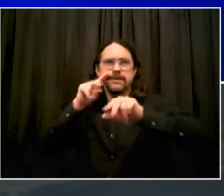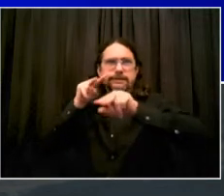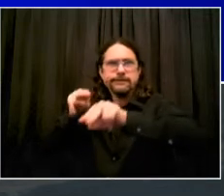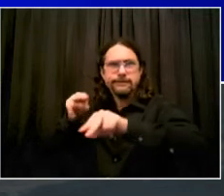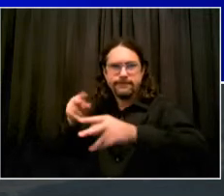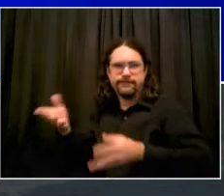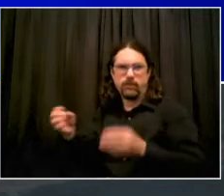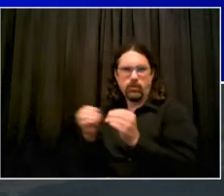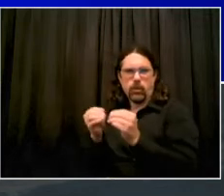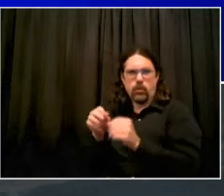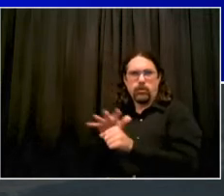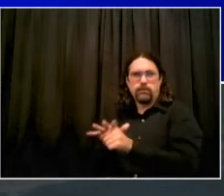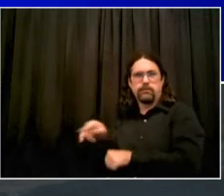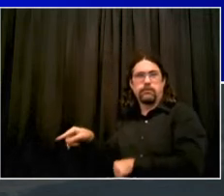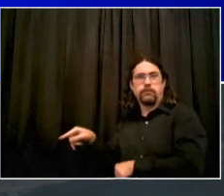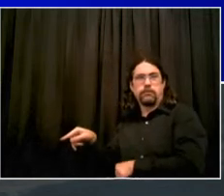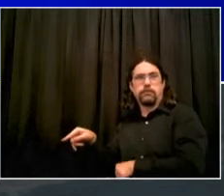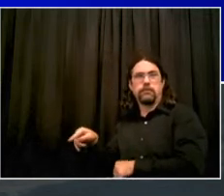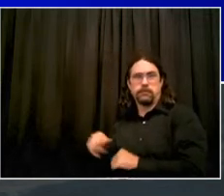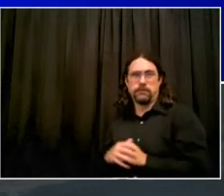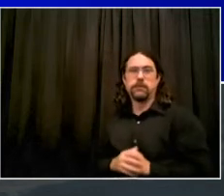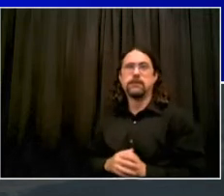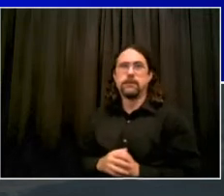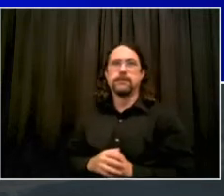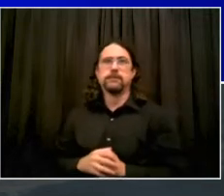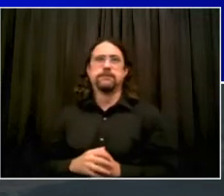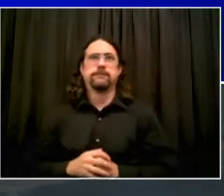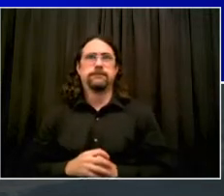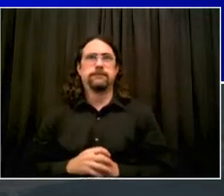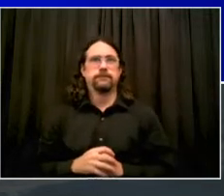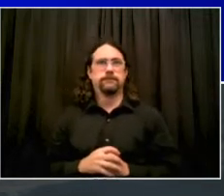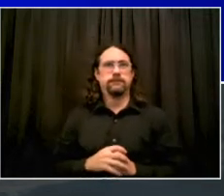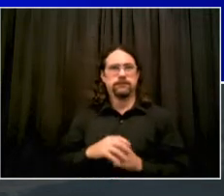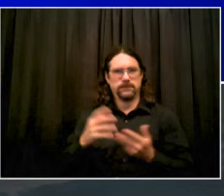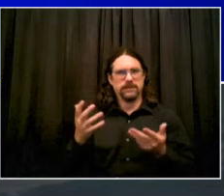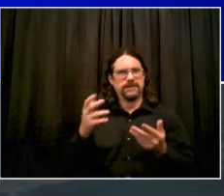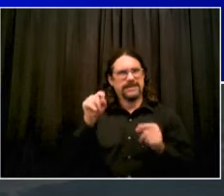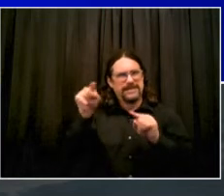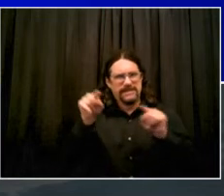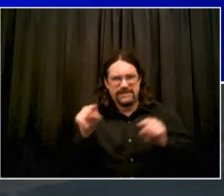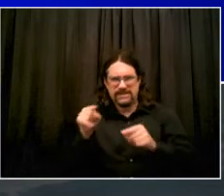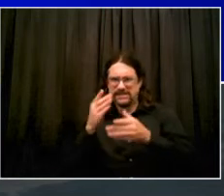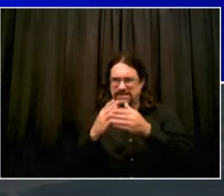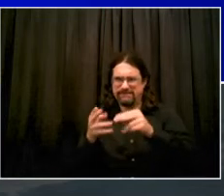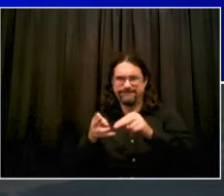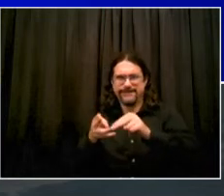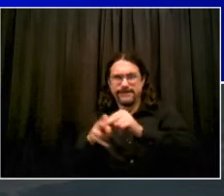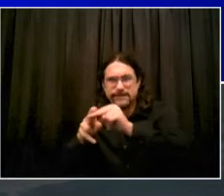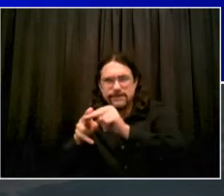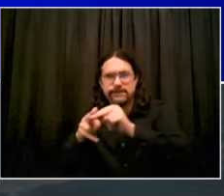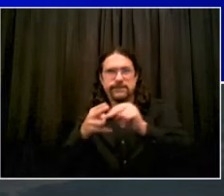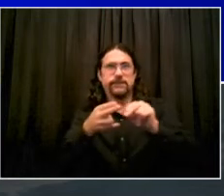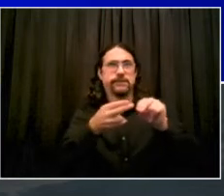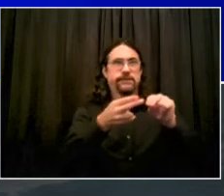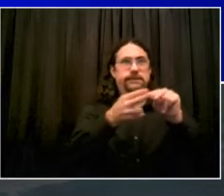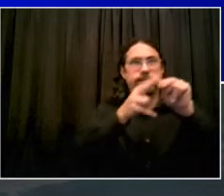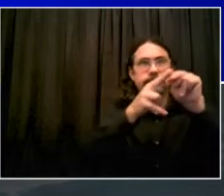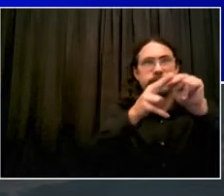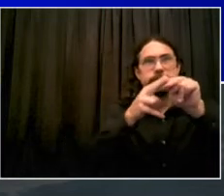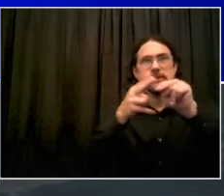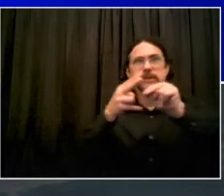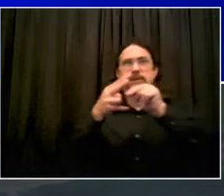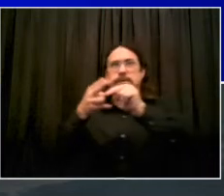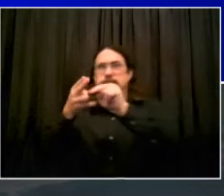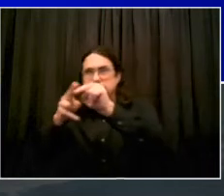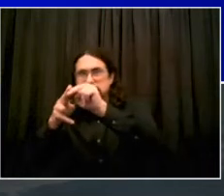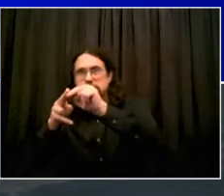action at this point and more serious action, and we will be escalating with each day depending on what we see happening on the ground